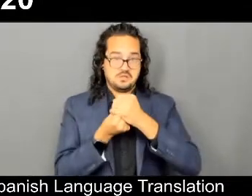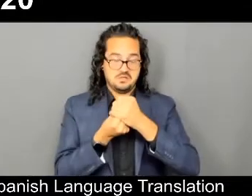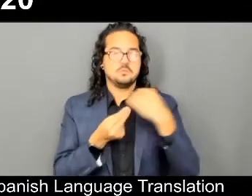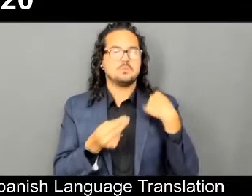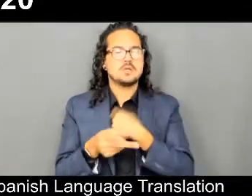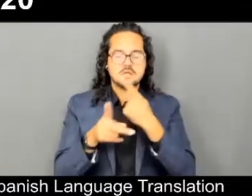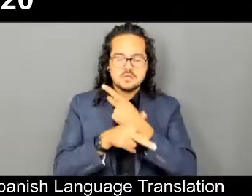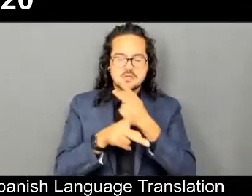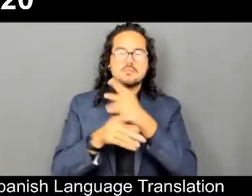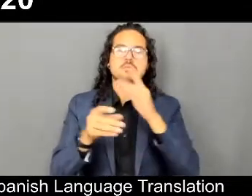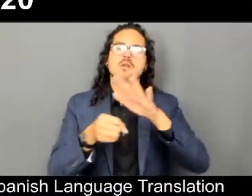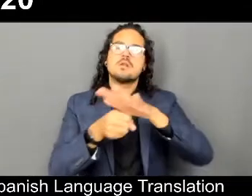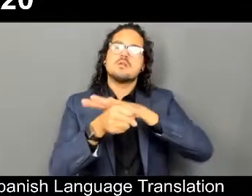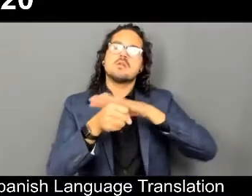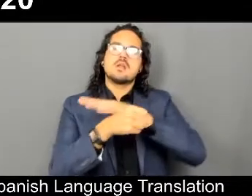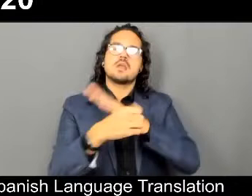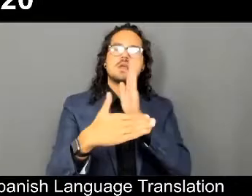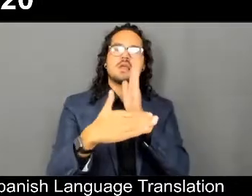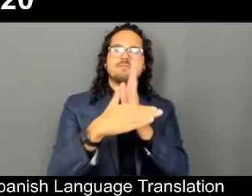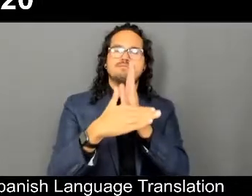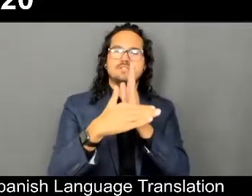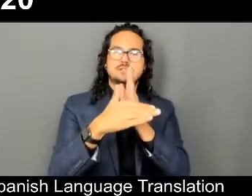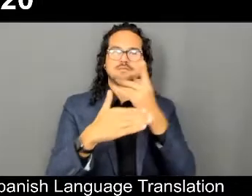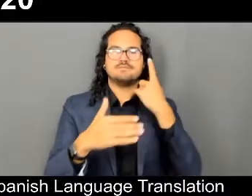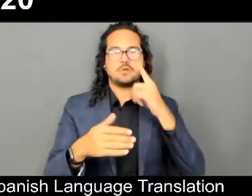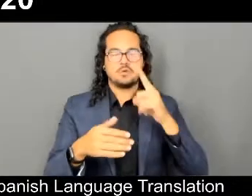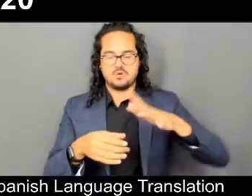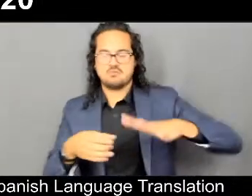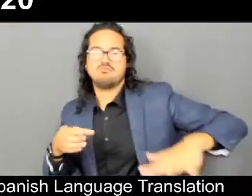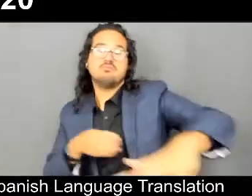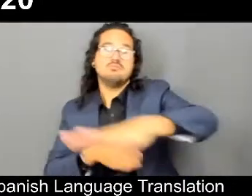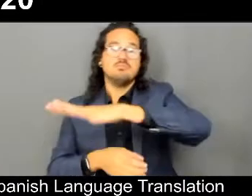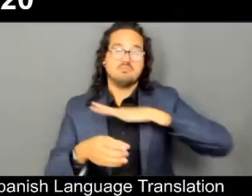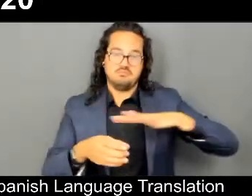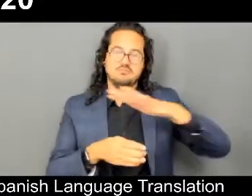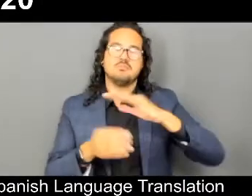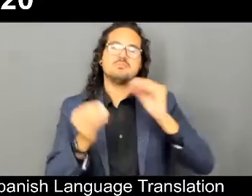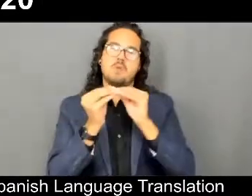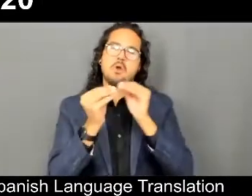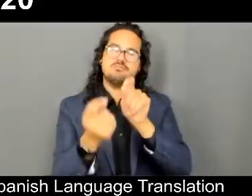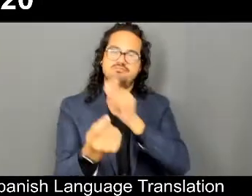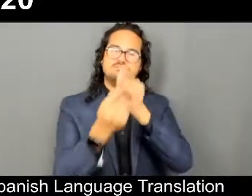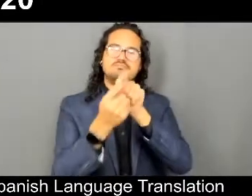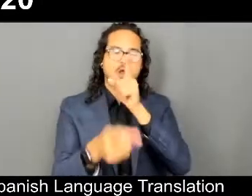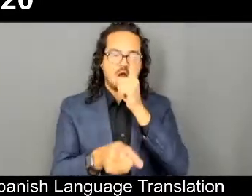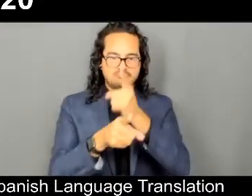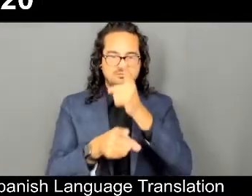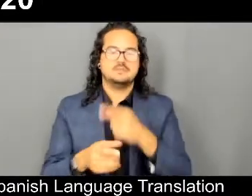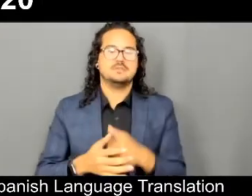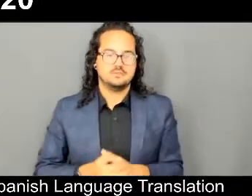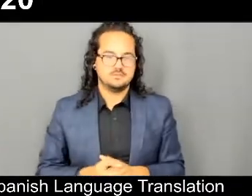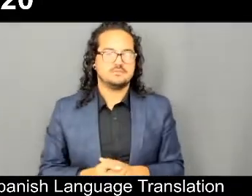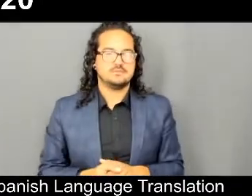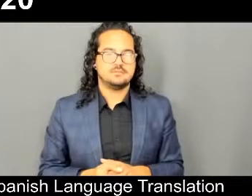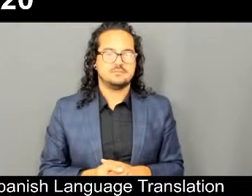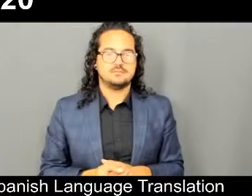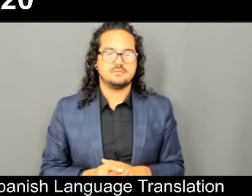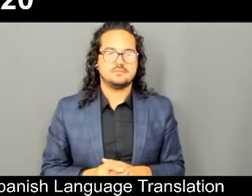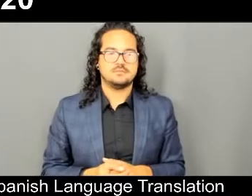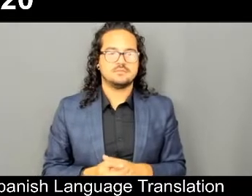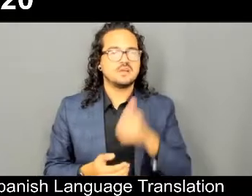is on the smoke outlooks, which come out every day. And you can access that on the information page as well, I